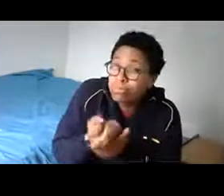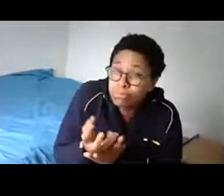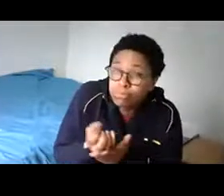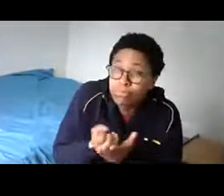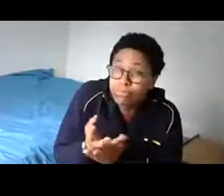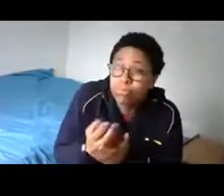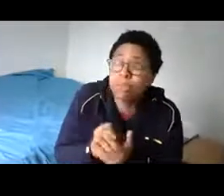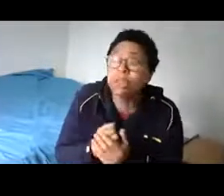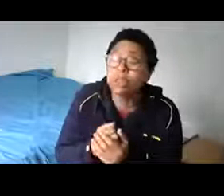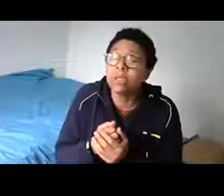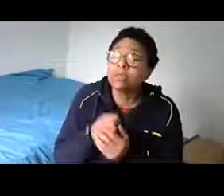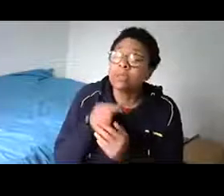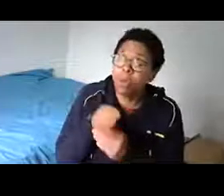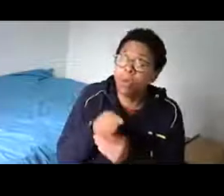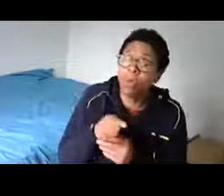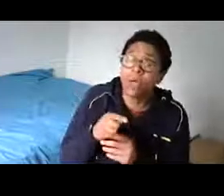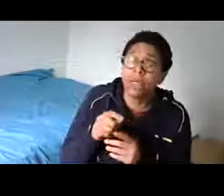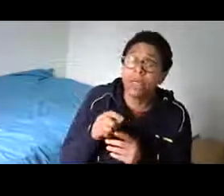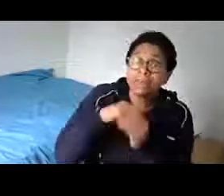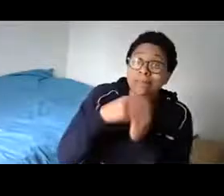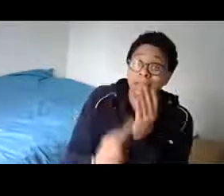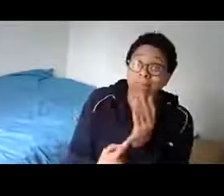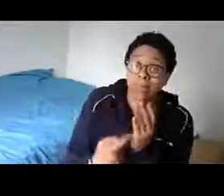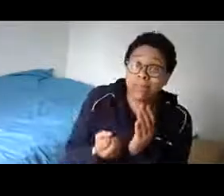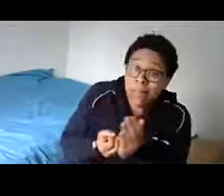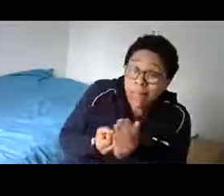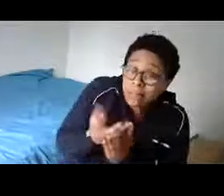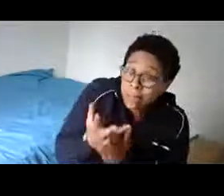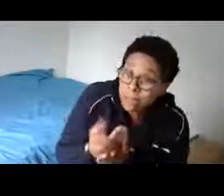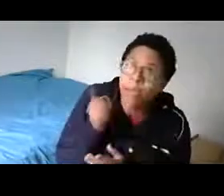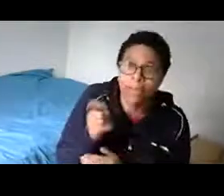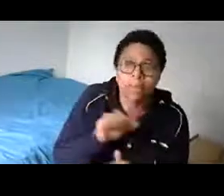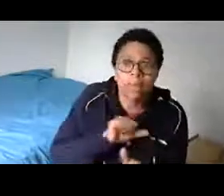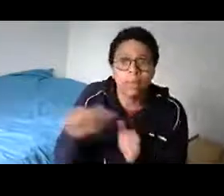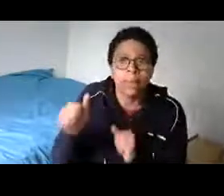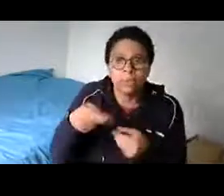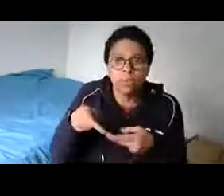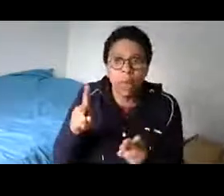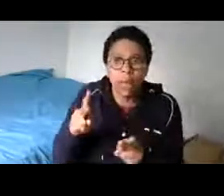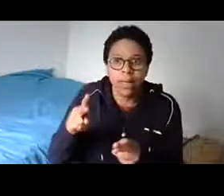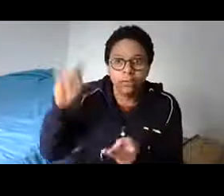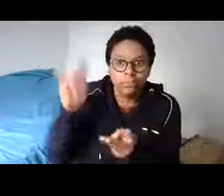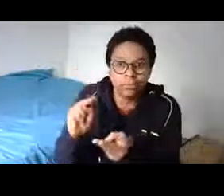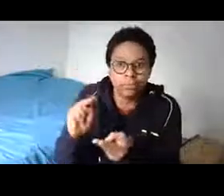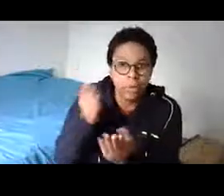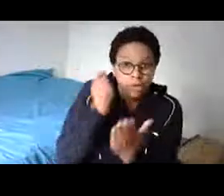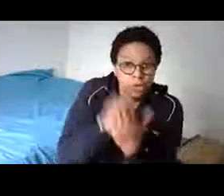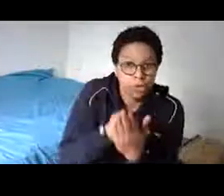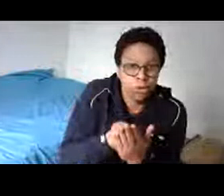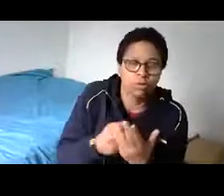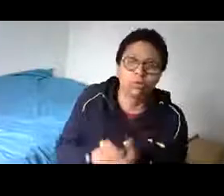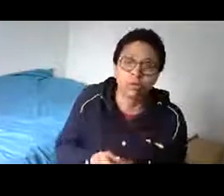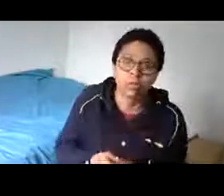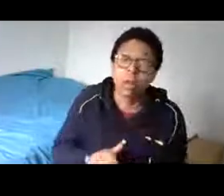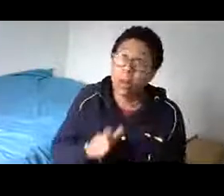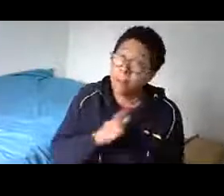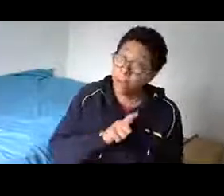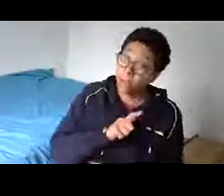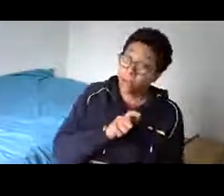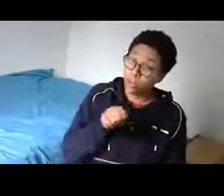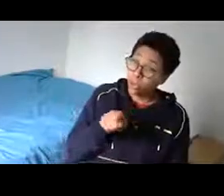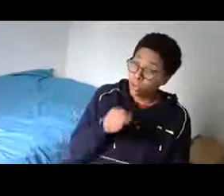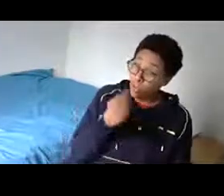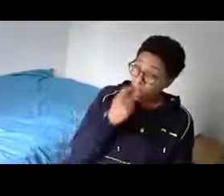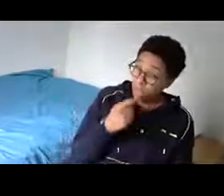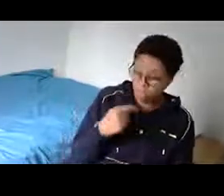the best way to reduce charging if you can show it, because